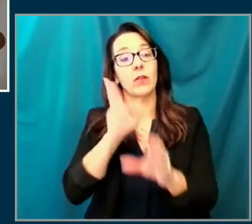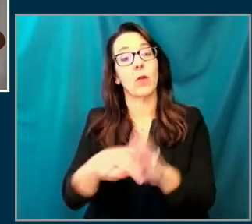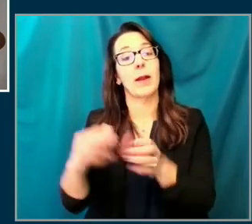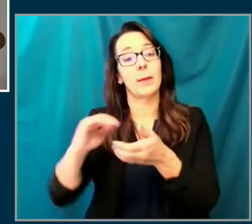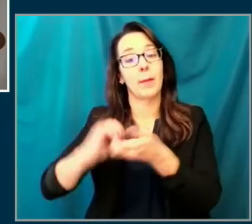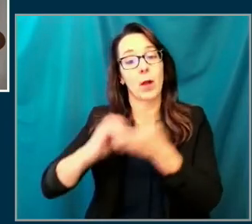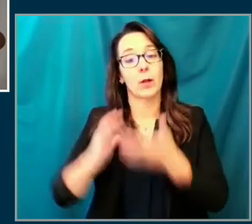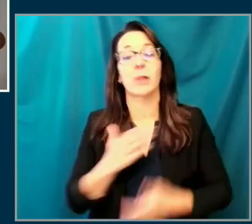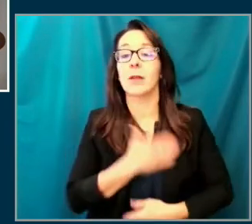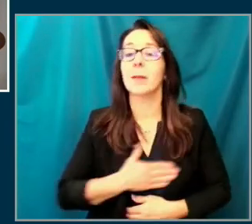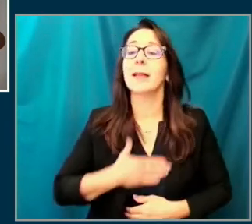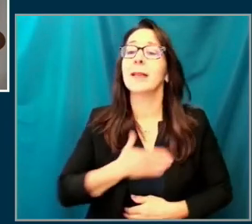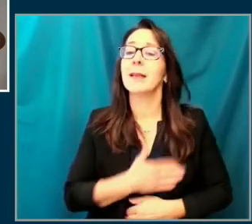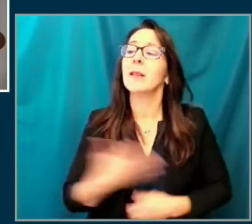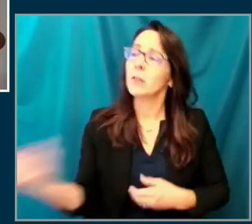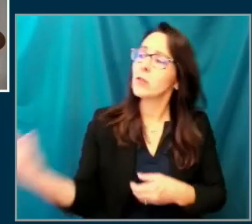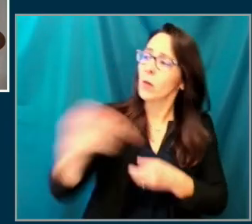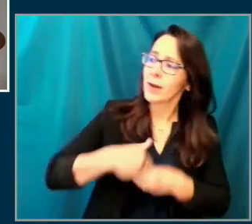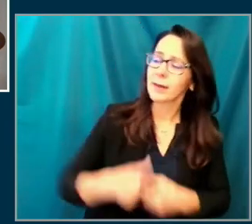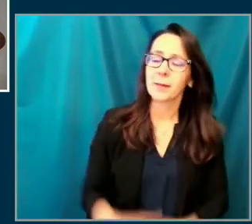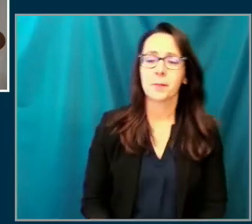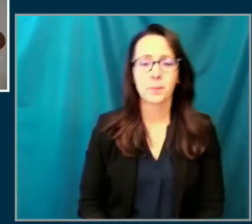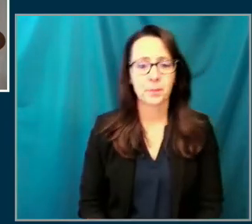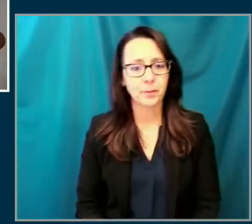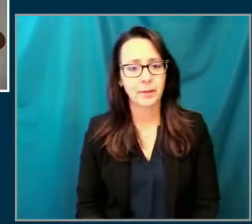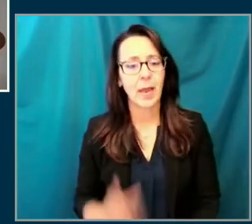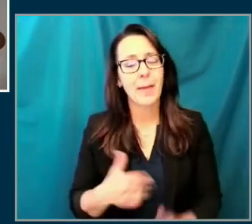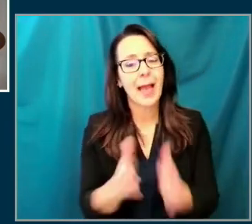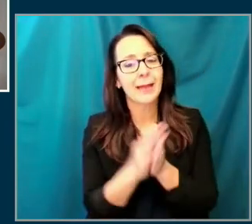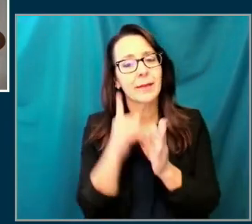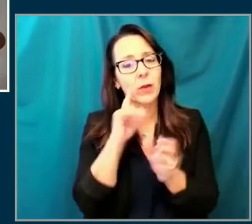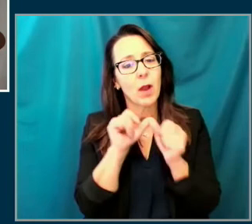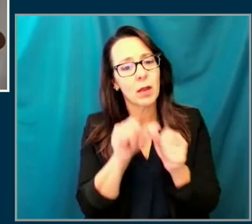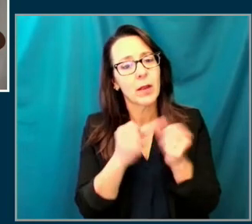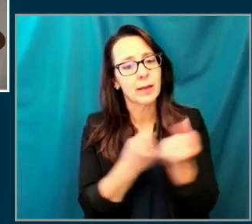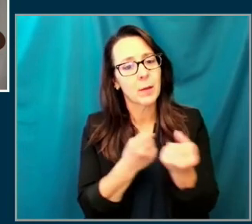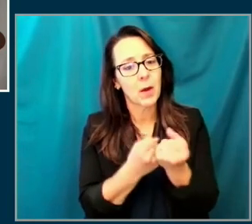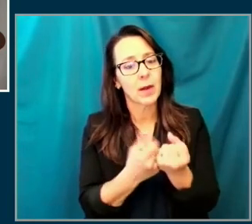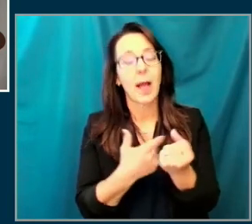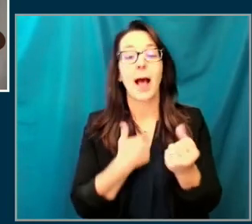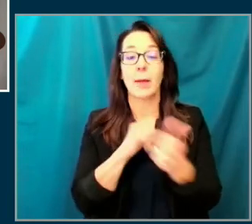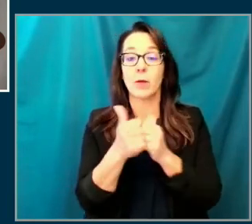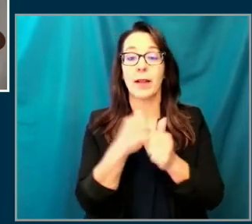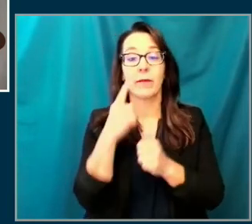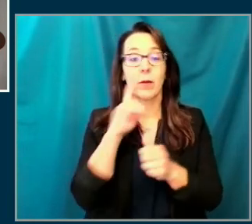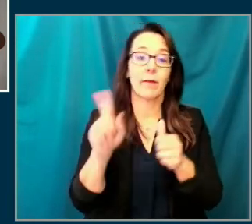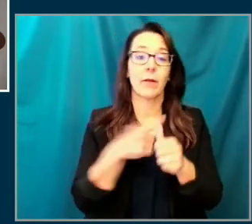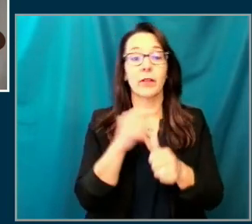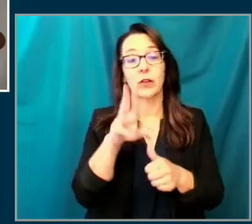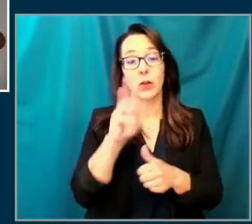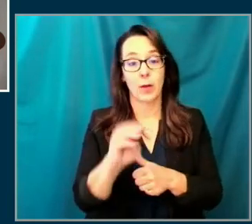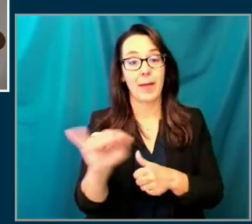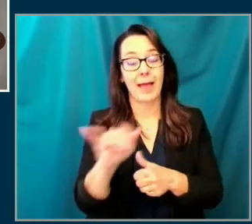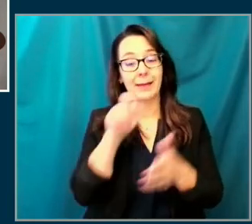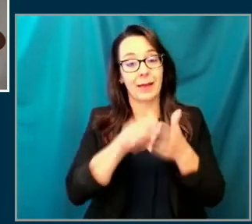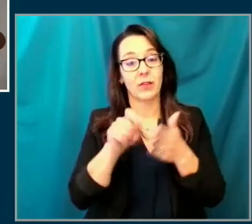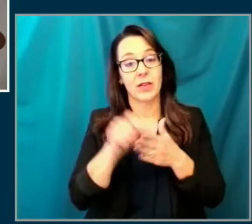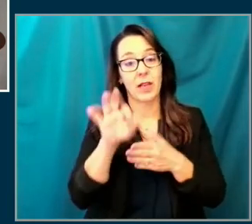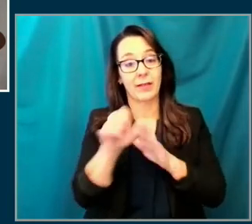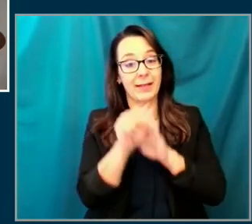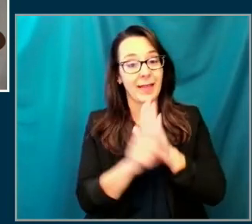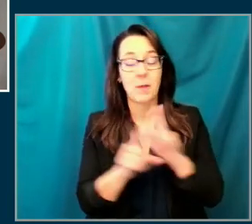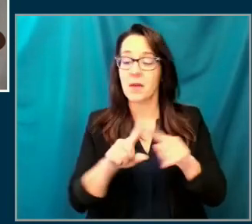These are critical times. I'm asking for your ongoing support. I'm running for my first term as Secretary of State. But I'm going to fight whatever happens. I'm going to fight